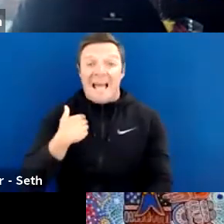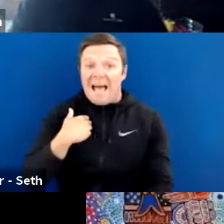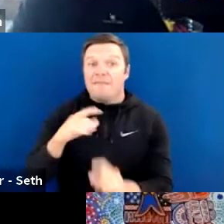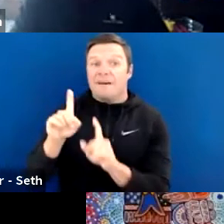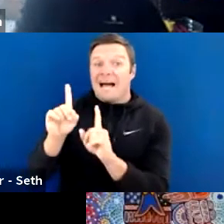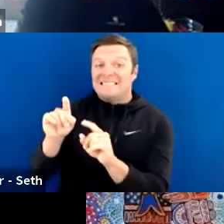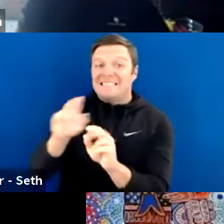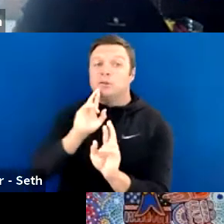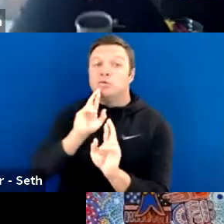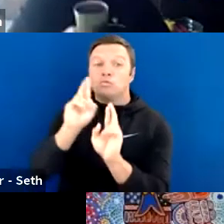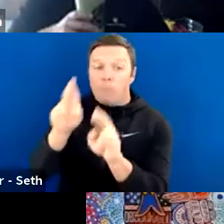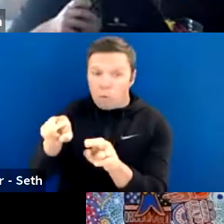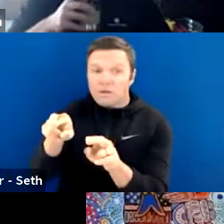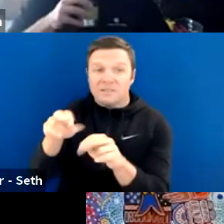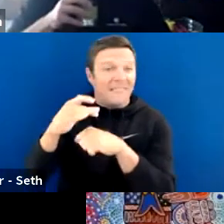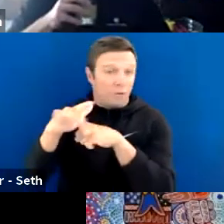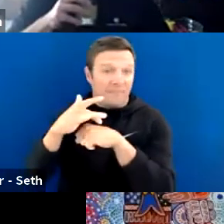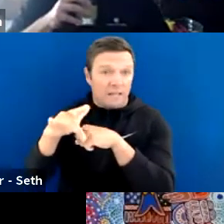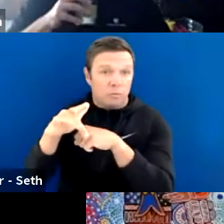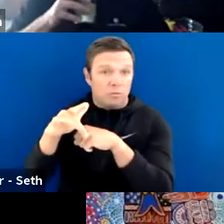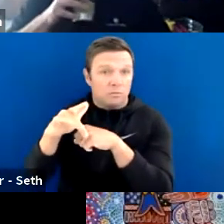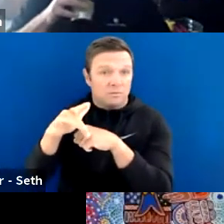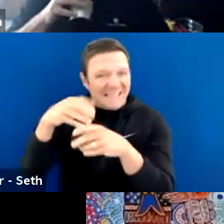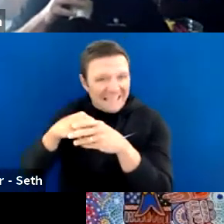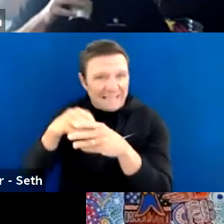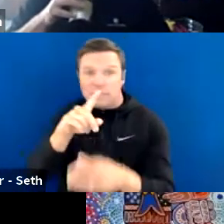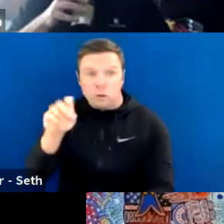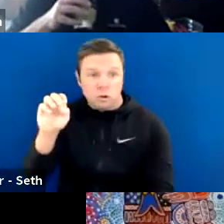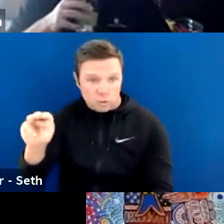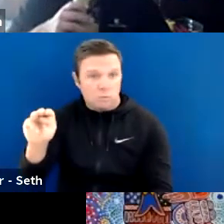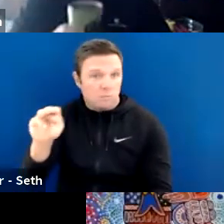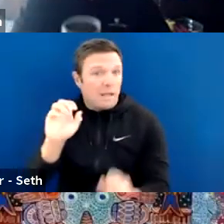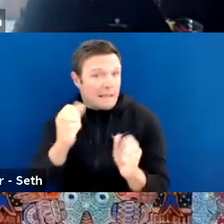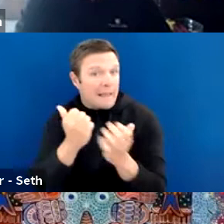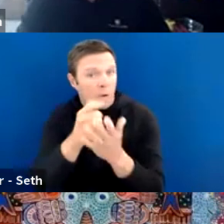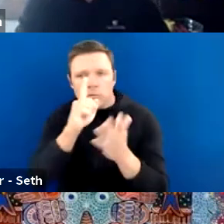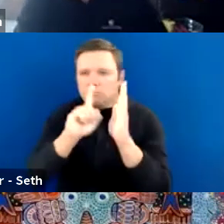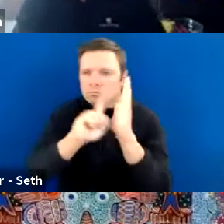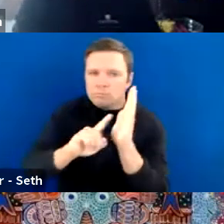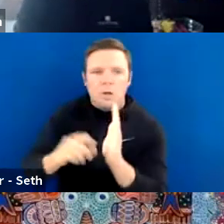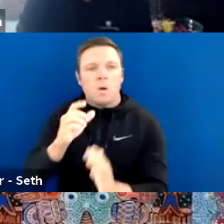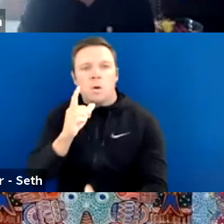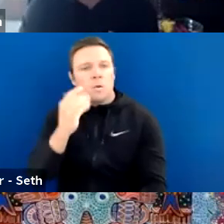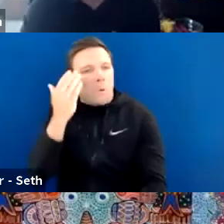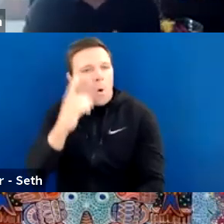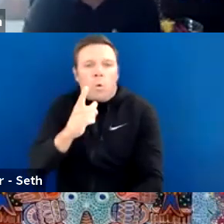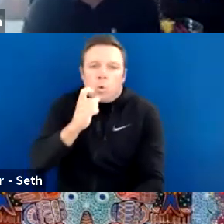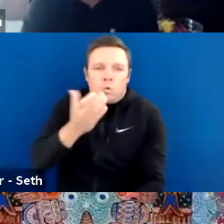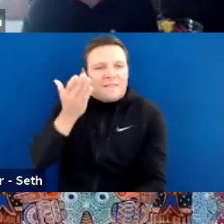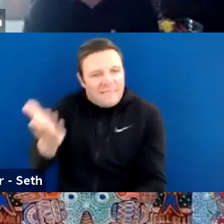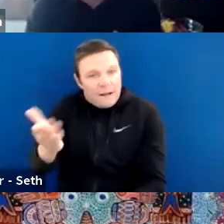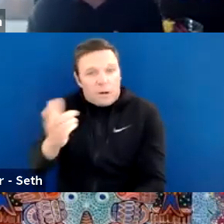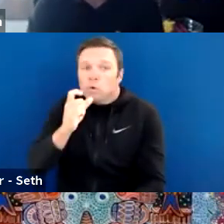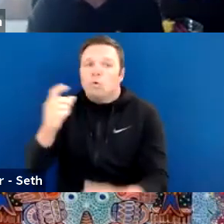that are available in Zoom, and that'll help you keep track of who's attended and who hasn't, and for